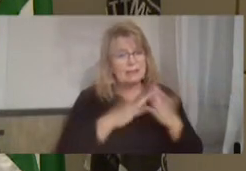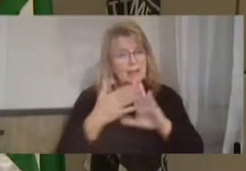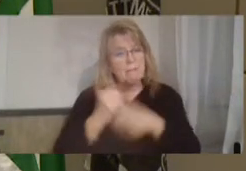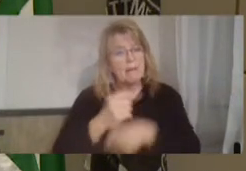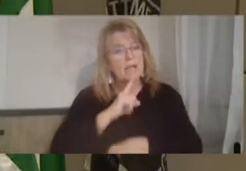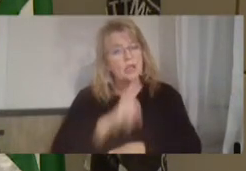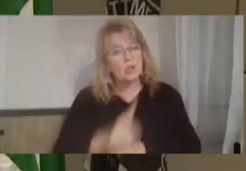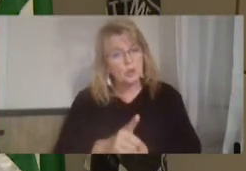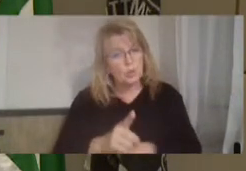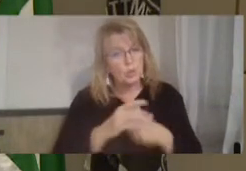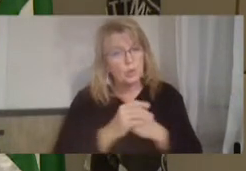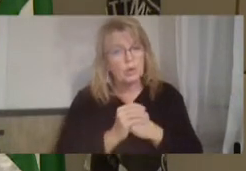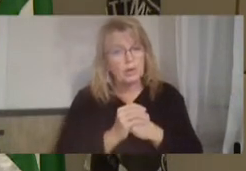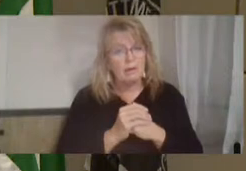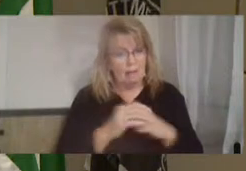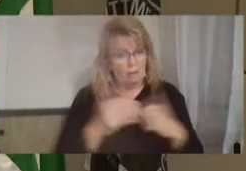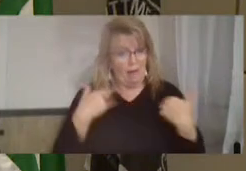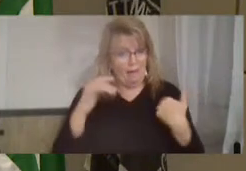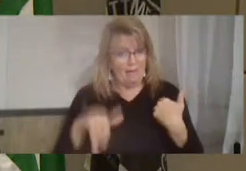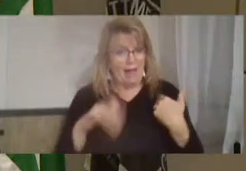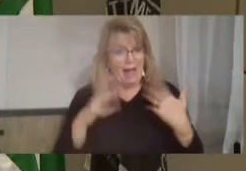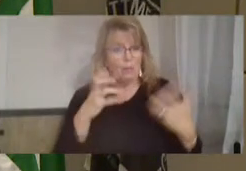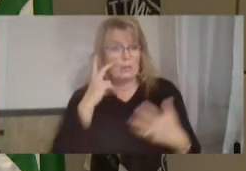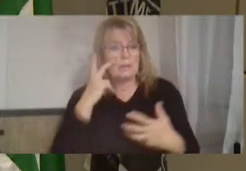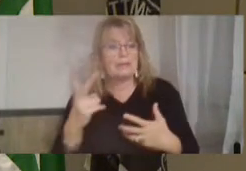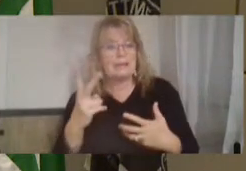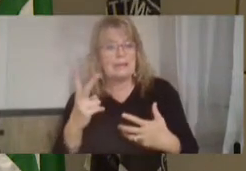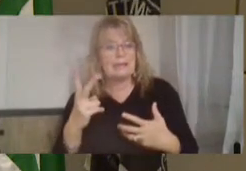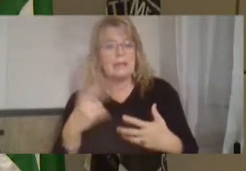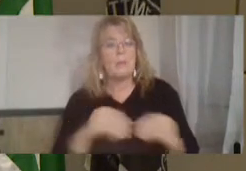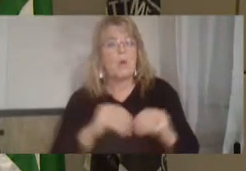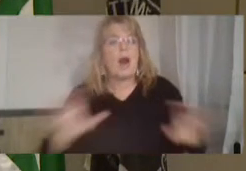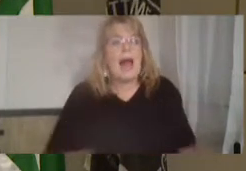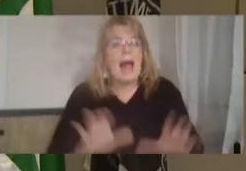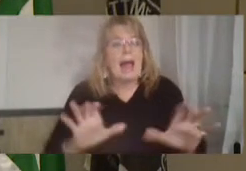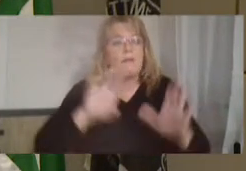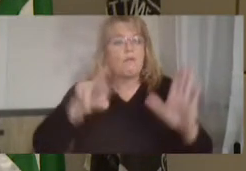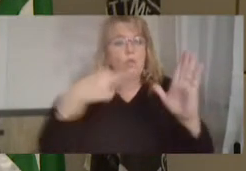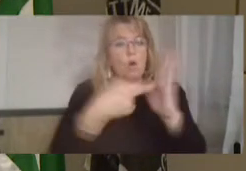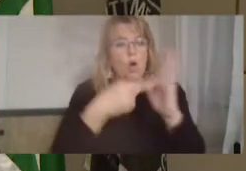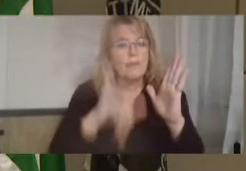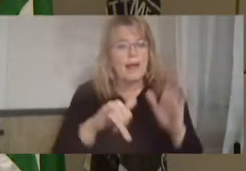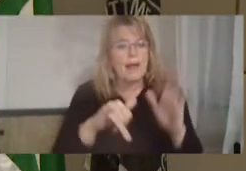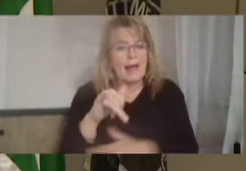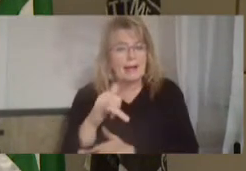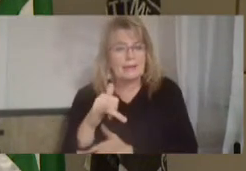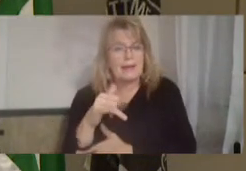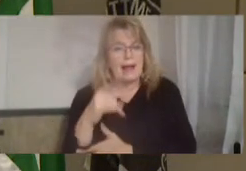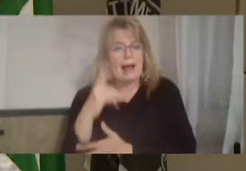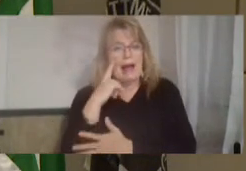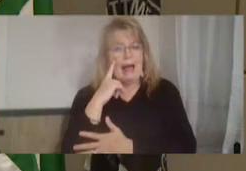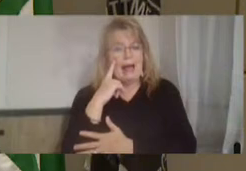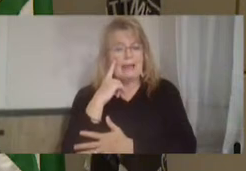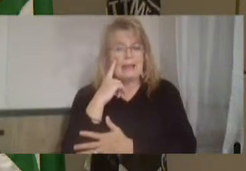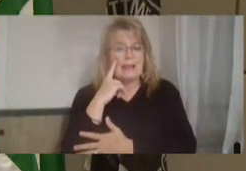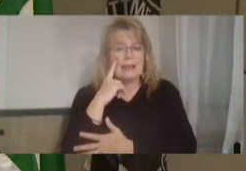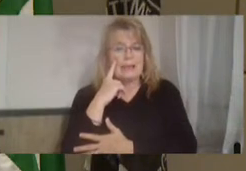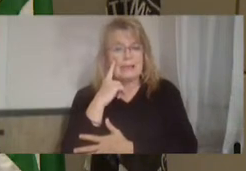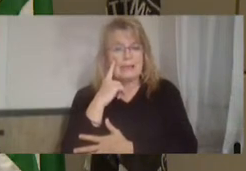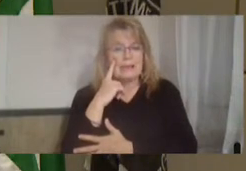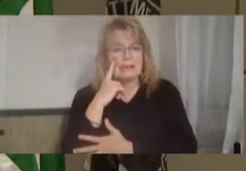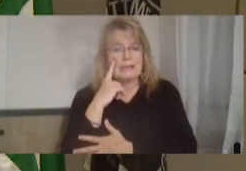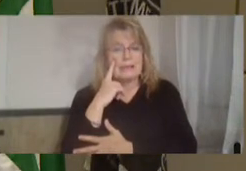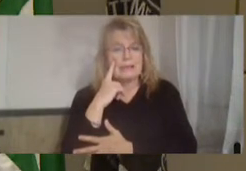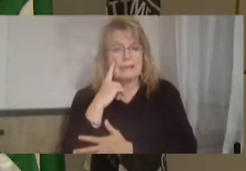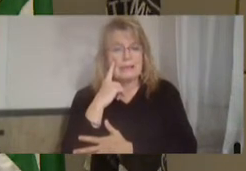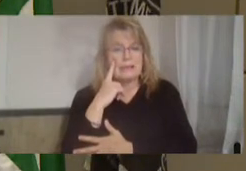there is capacity there. I want to see us take a much more active role in that, because I think it would be a miss